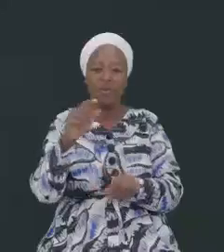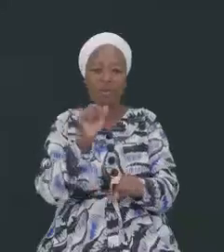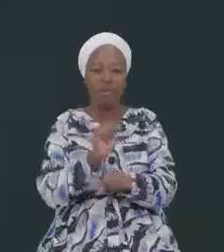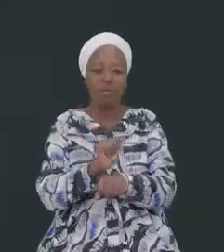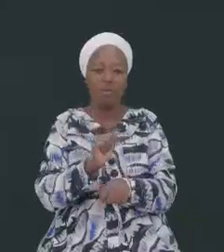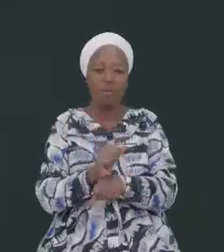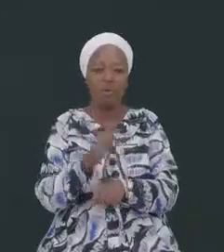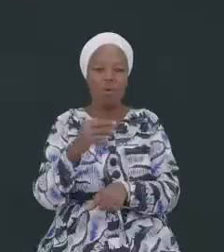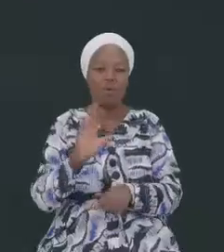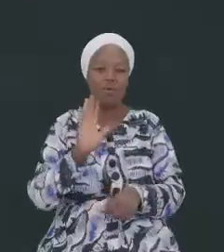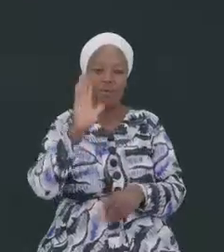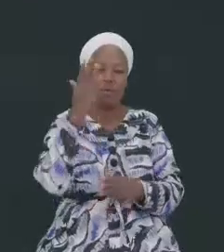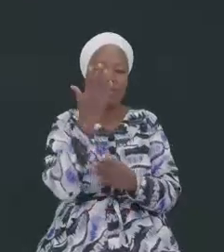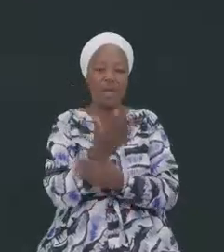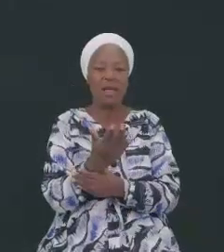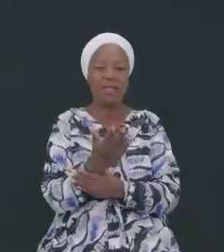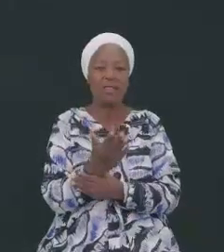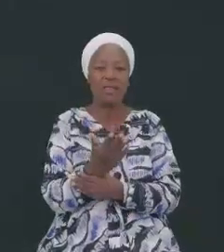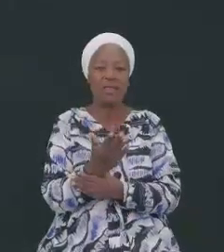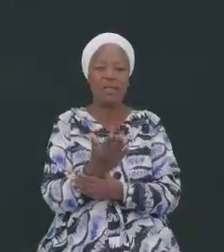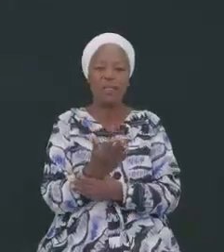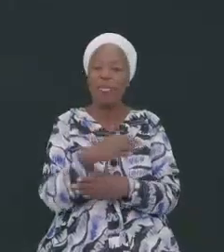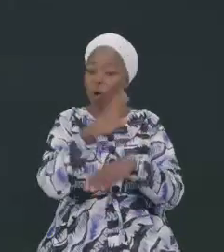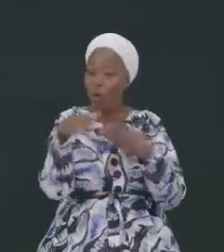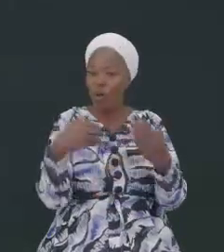work of thine hand.